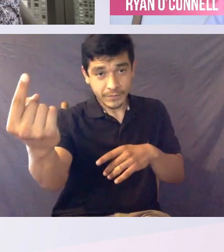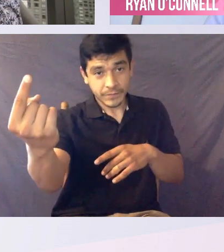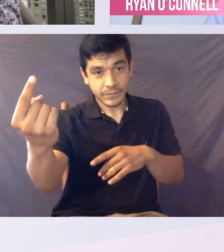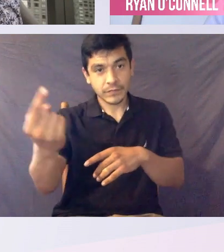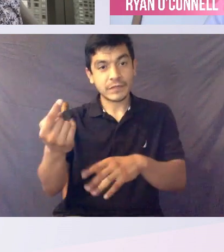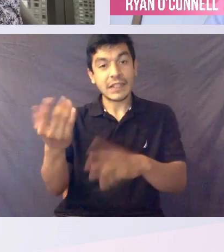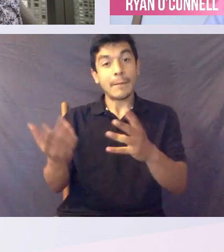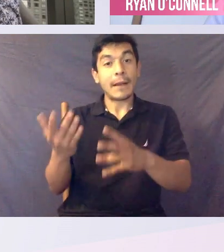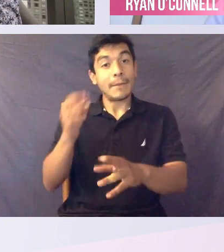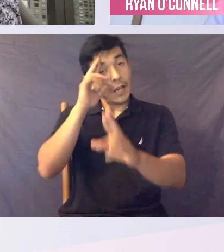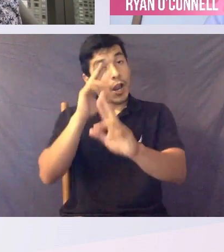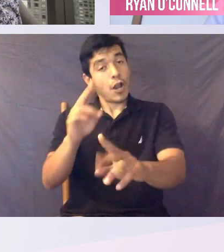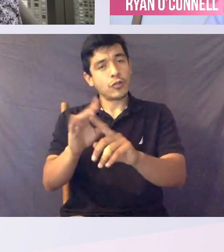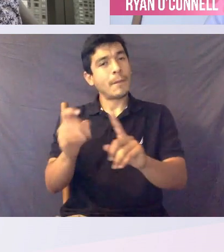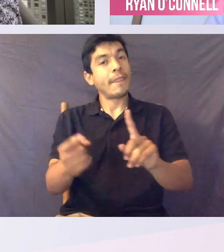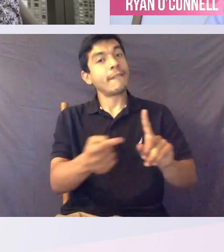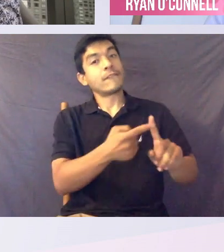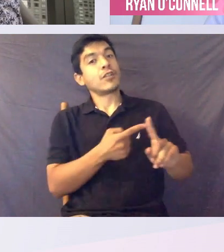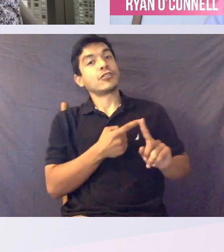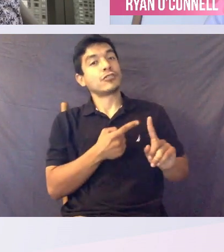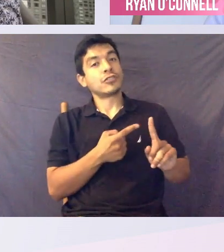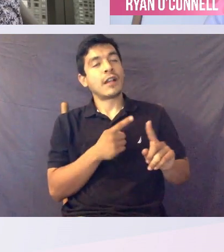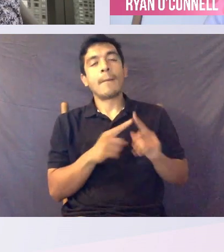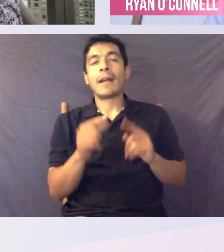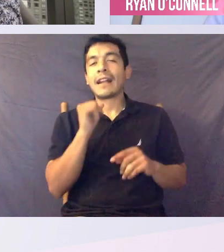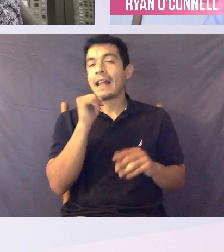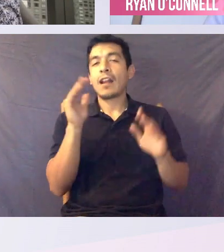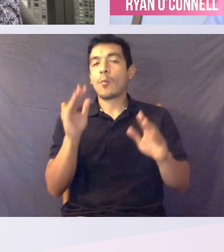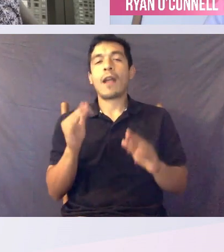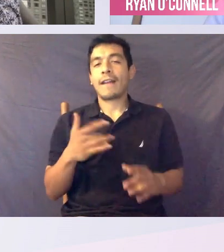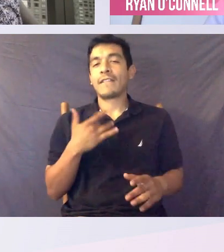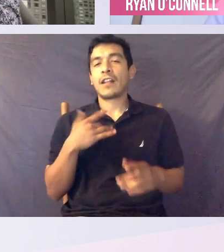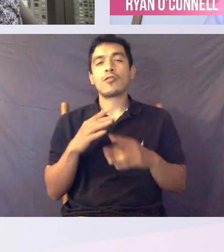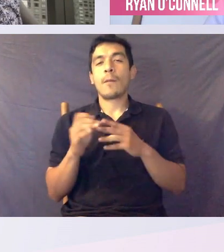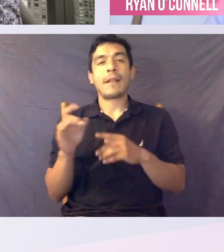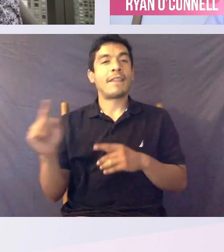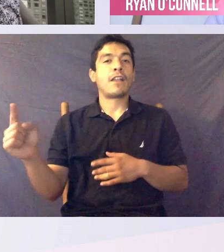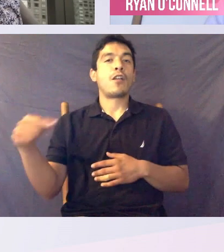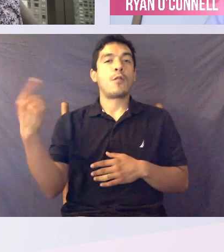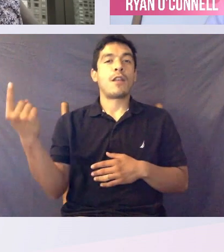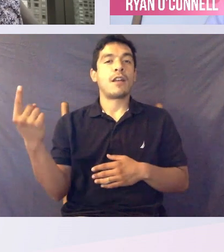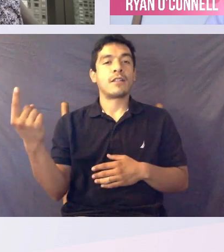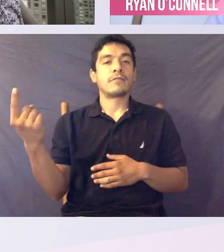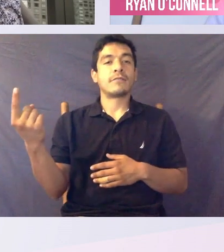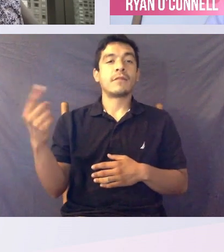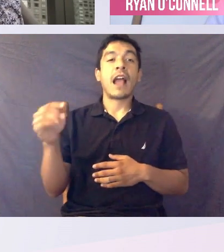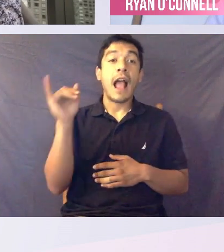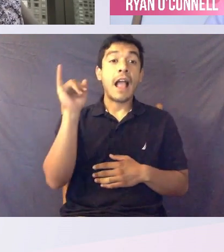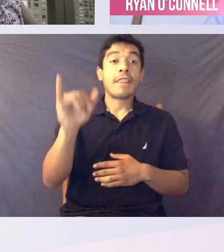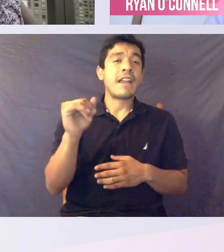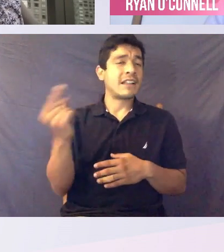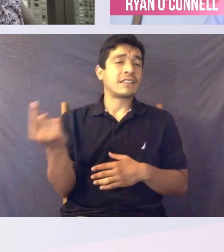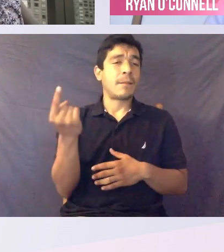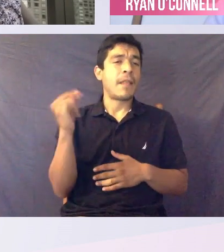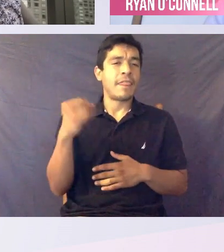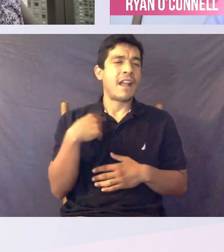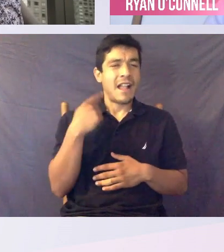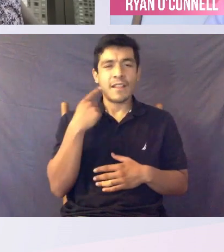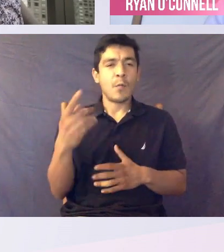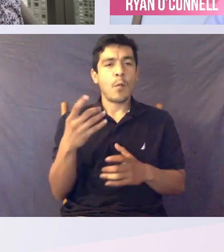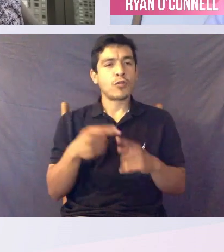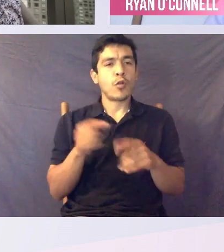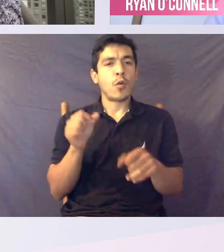to be the first, but it's not a great feeling to be the only. And that is something that I think we want to work towards,